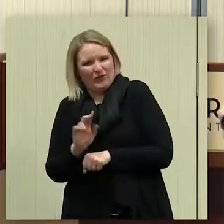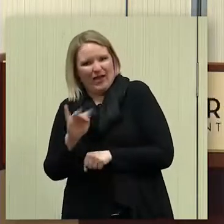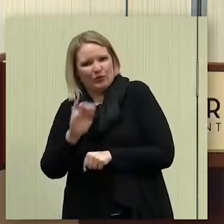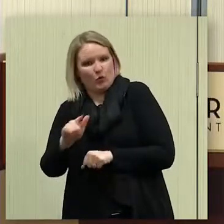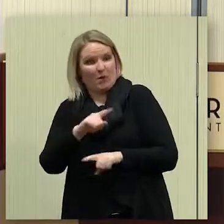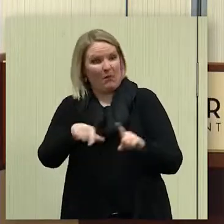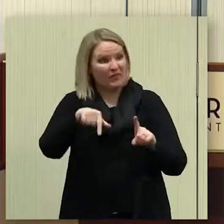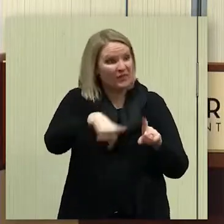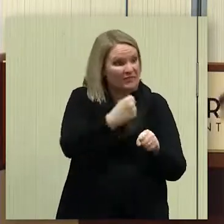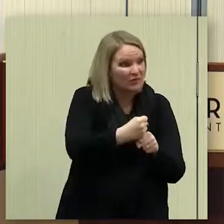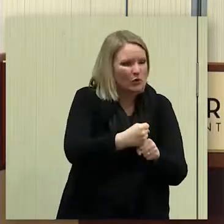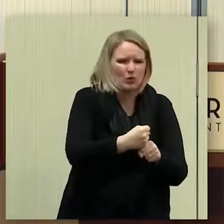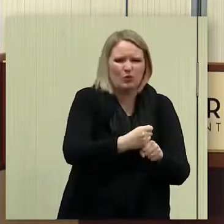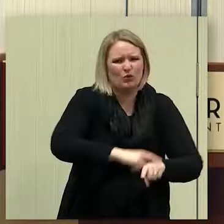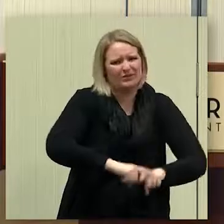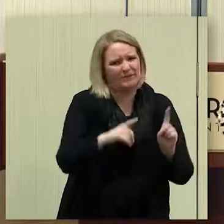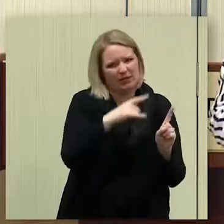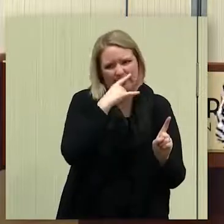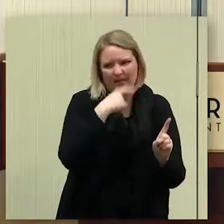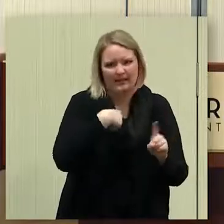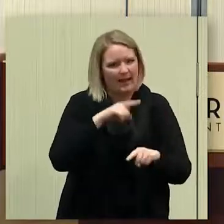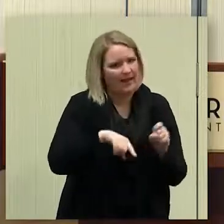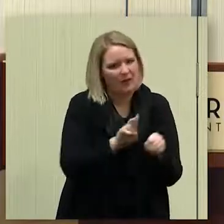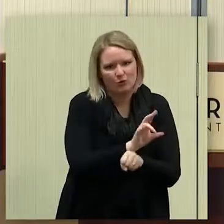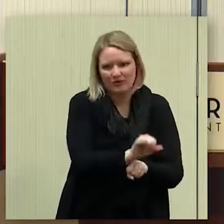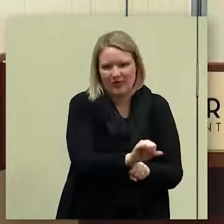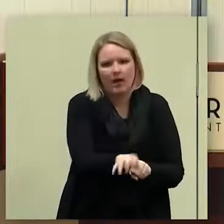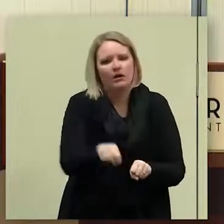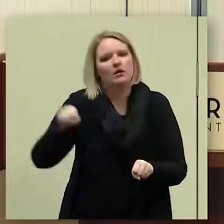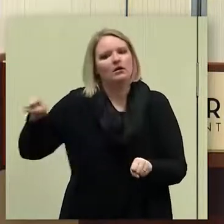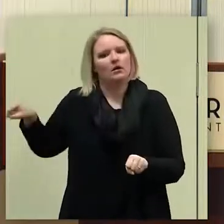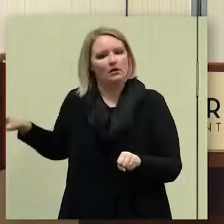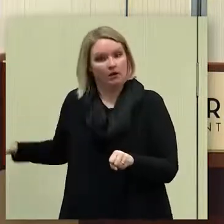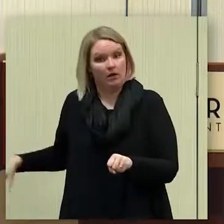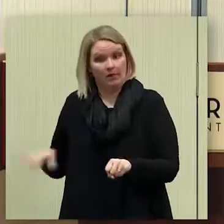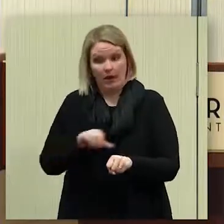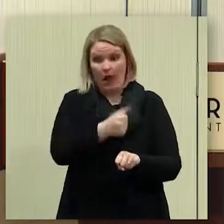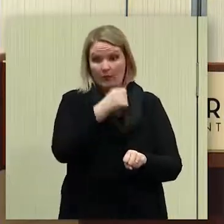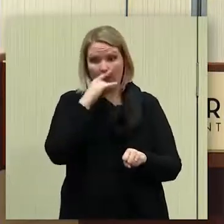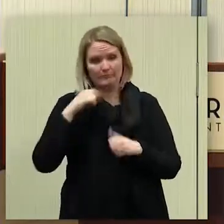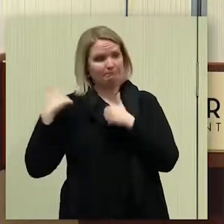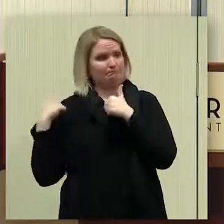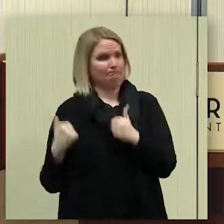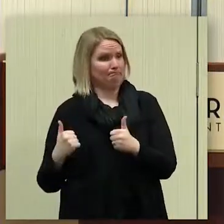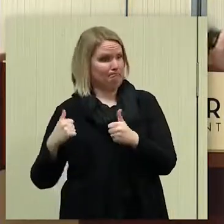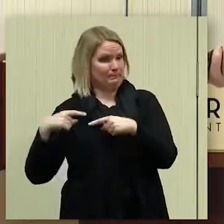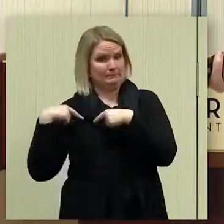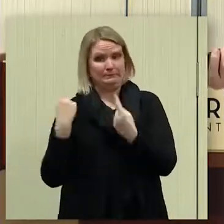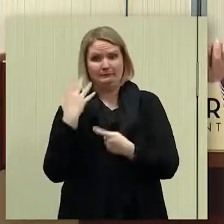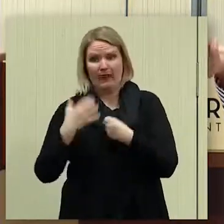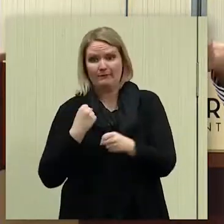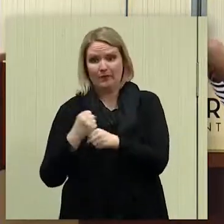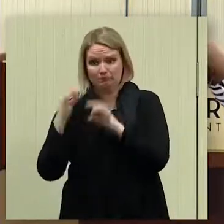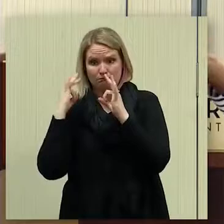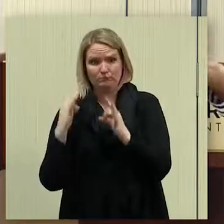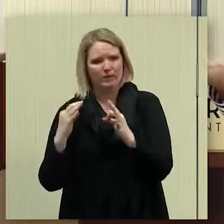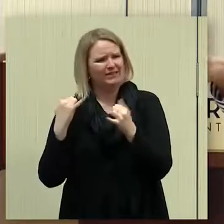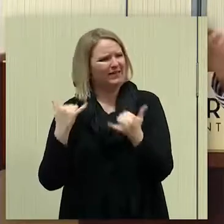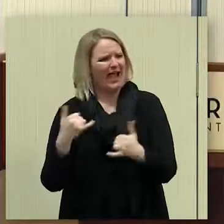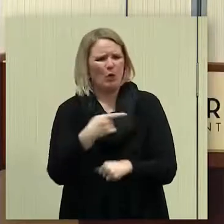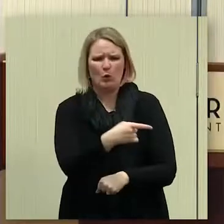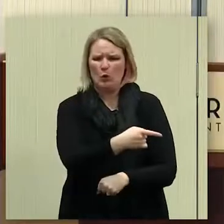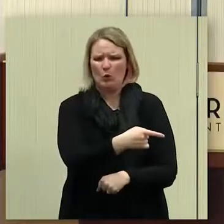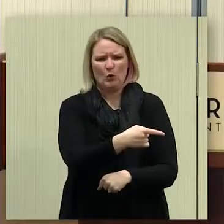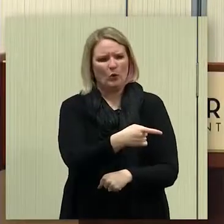much. So sometimes we get into routines like, this environment worked really well for the last 5 years that I've taught. Now all of a sudden I have a